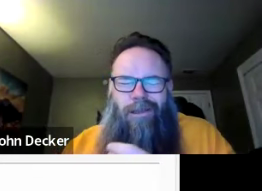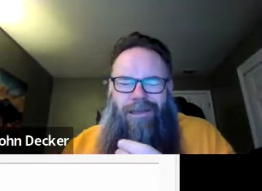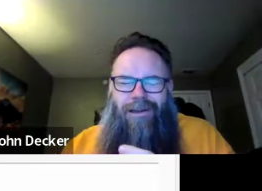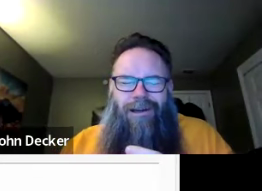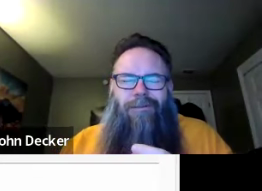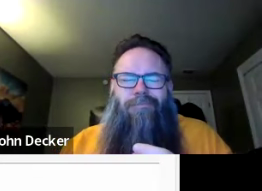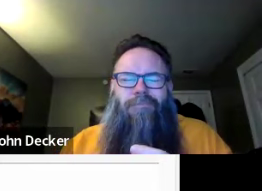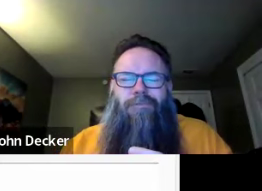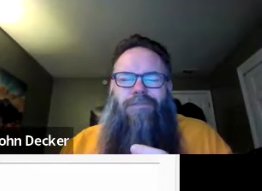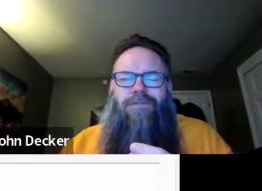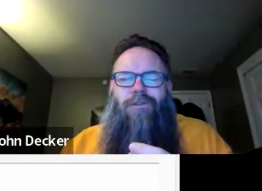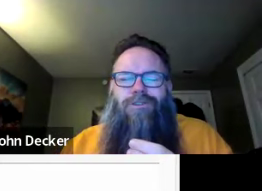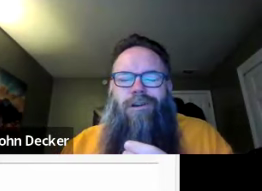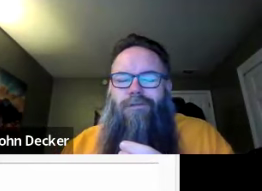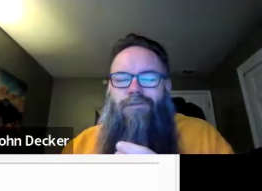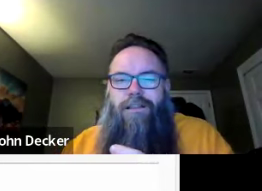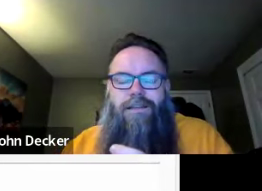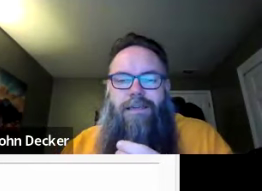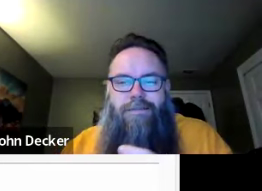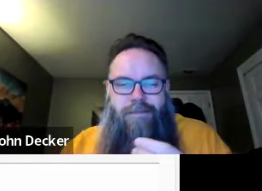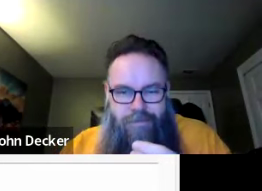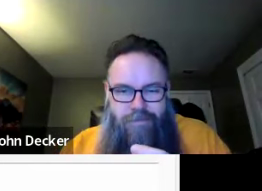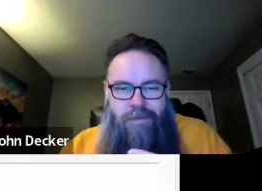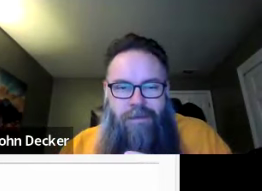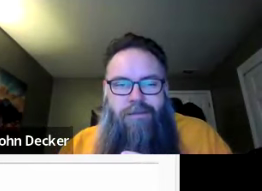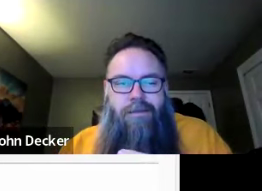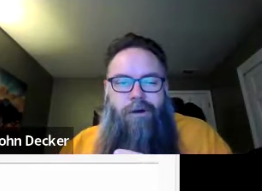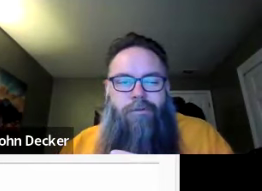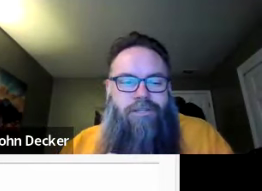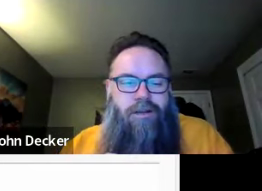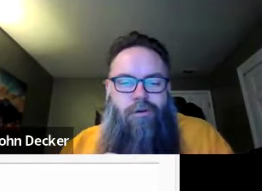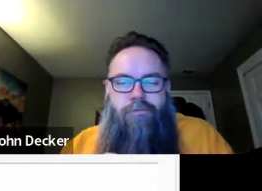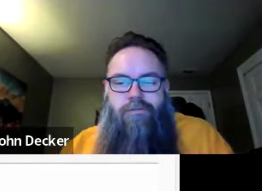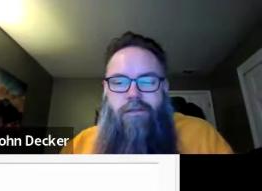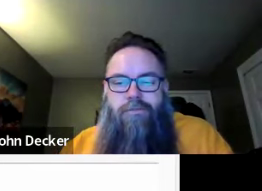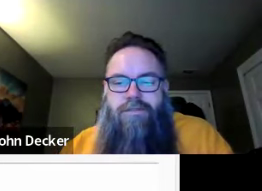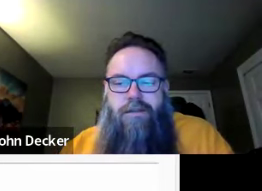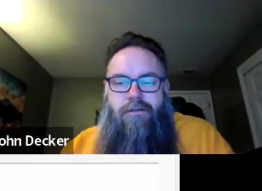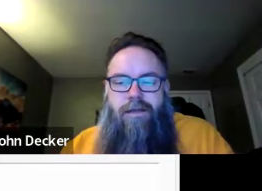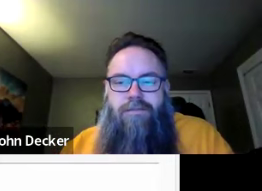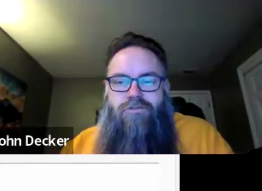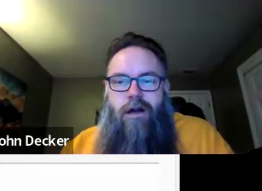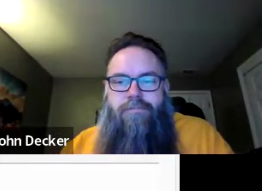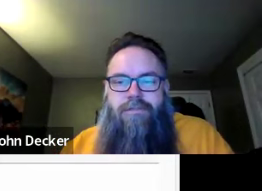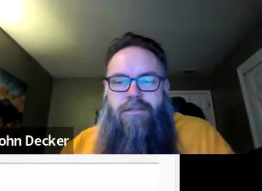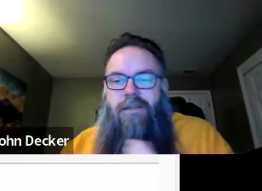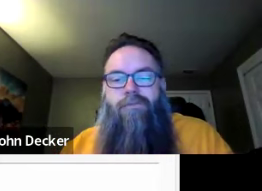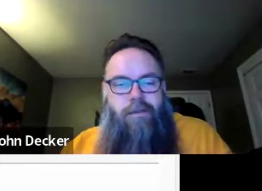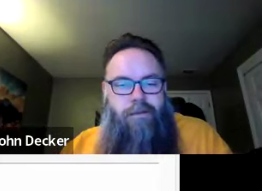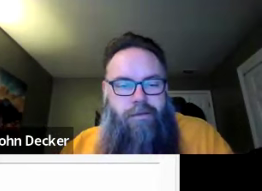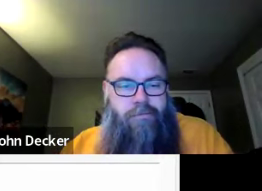to offering diversion on felony cases, the population at Porterville Developmental Center has